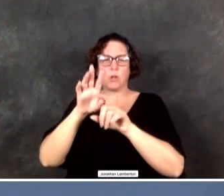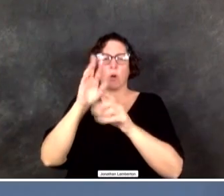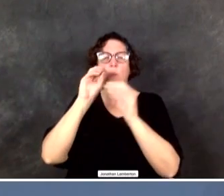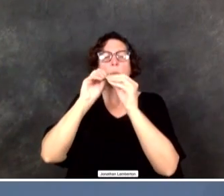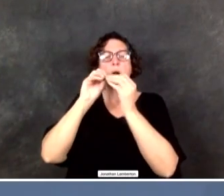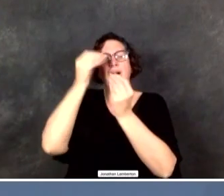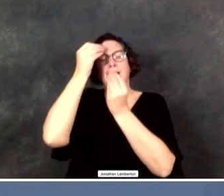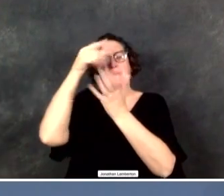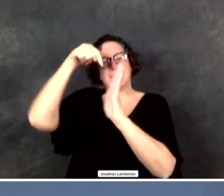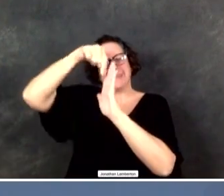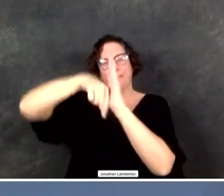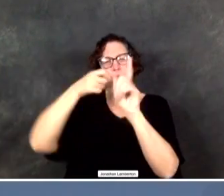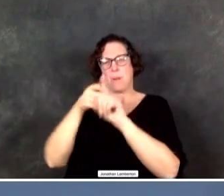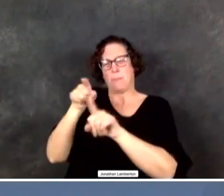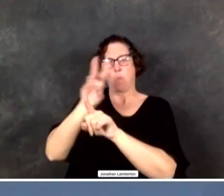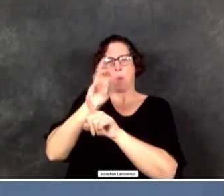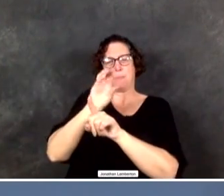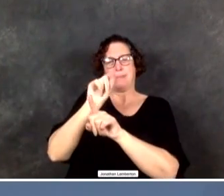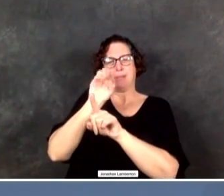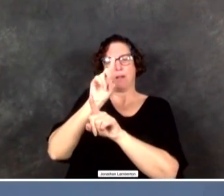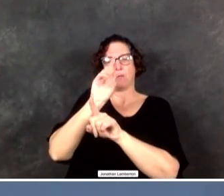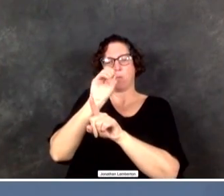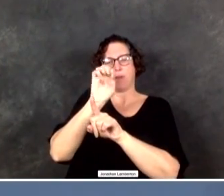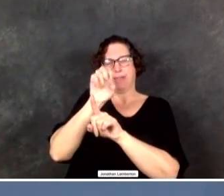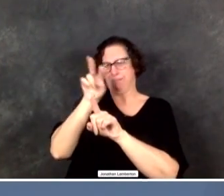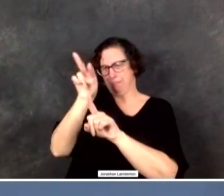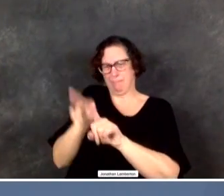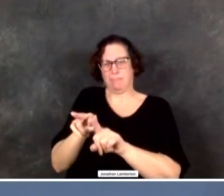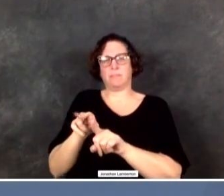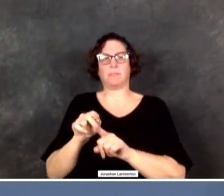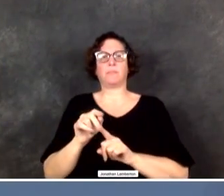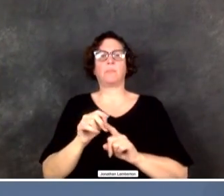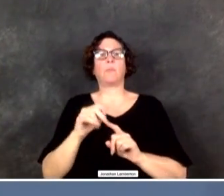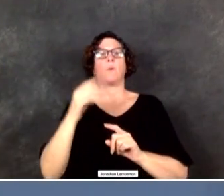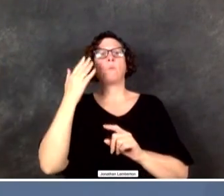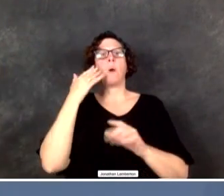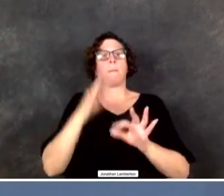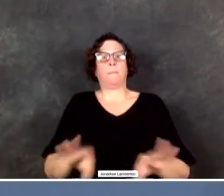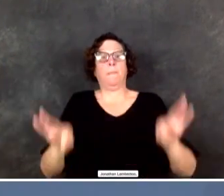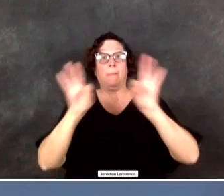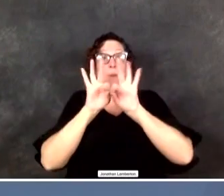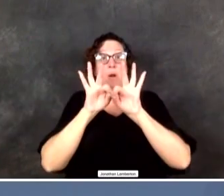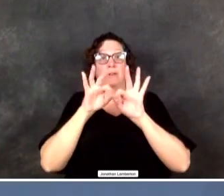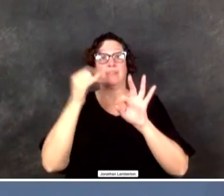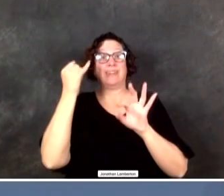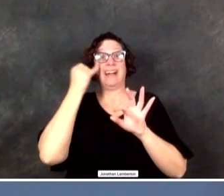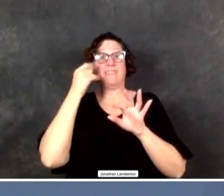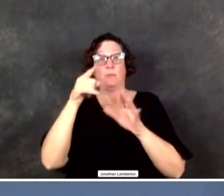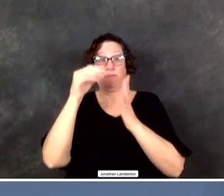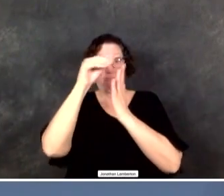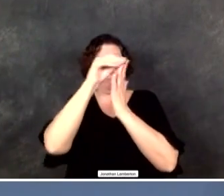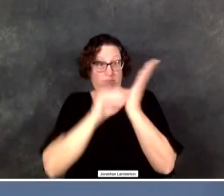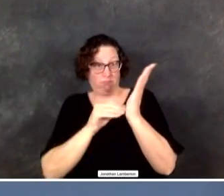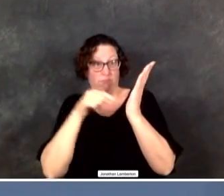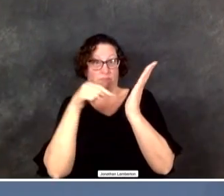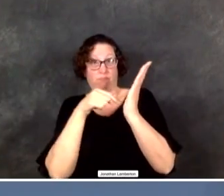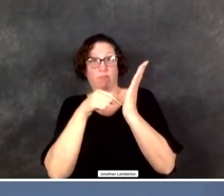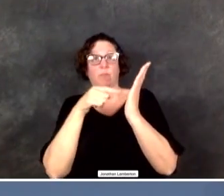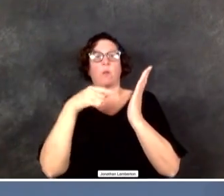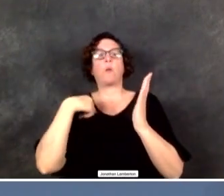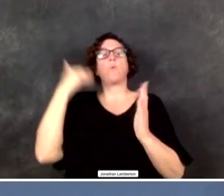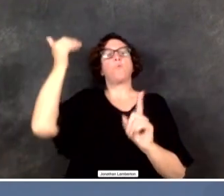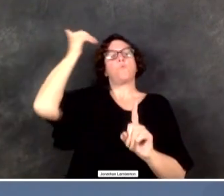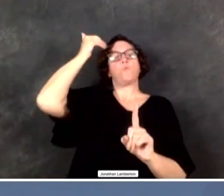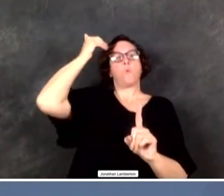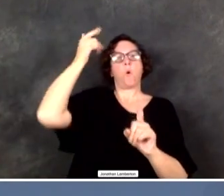we now know who you are if you need a device. And the reason that becomes really valuable is that this week, we